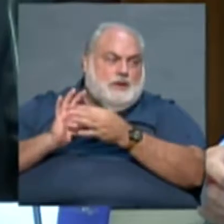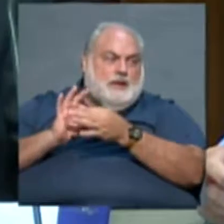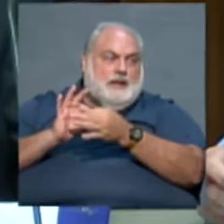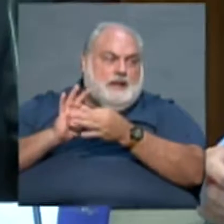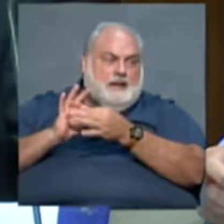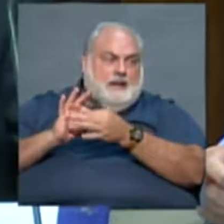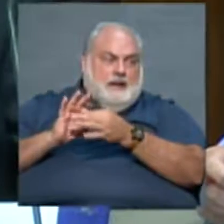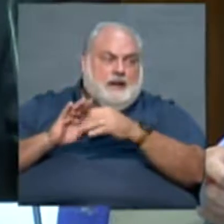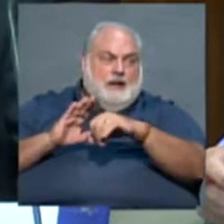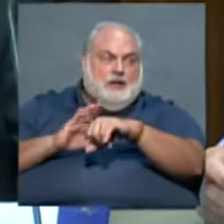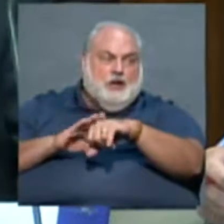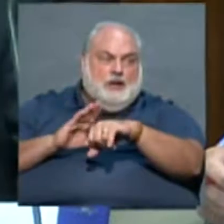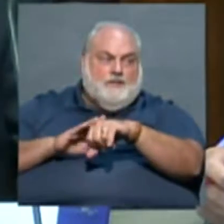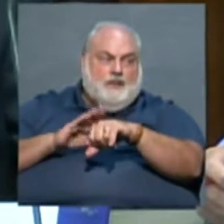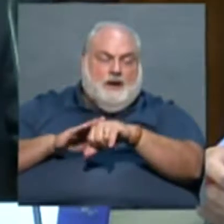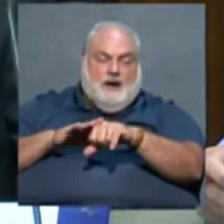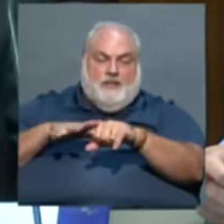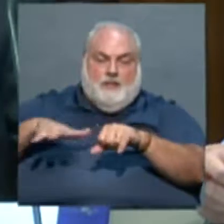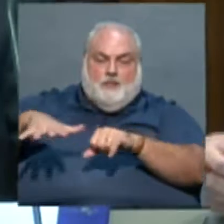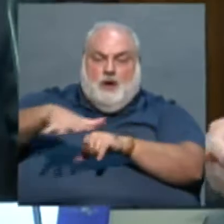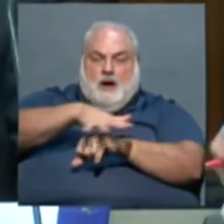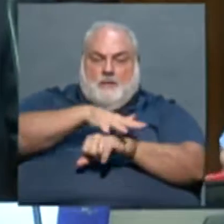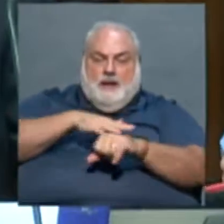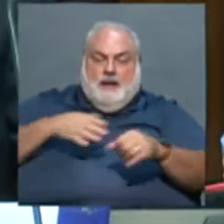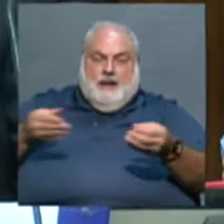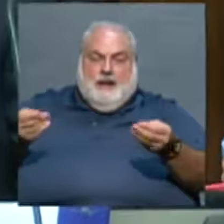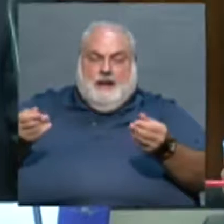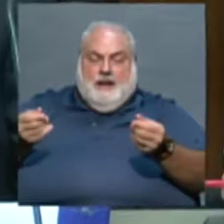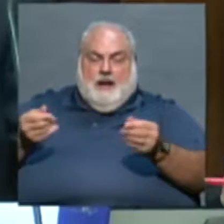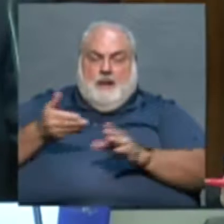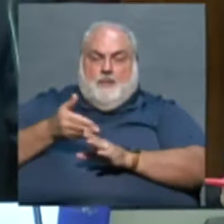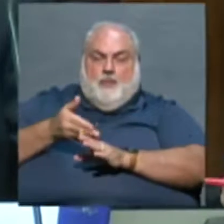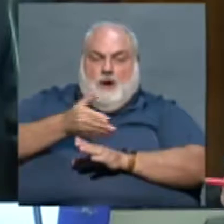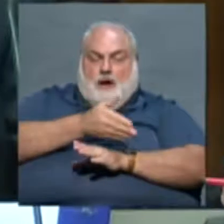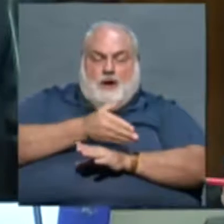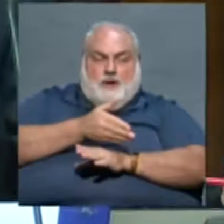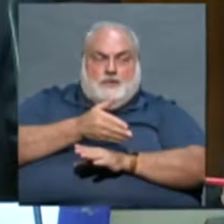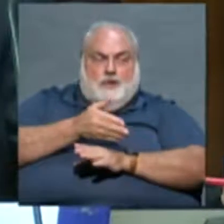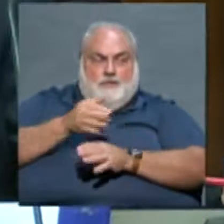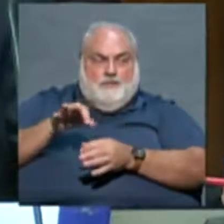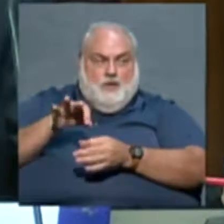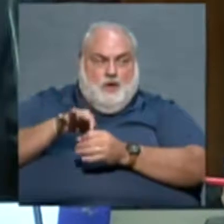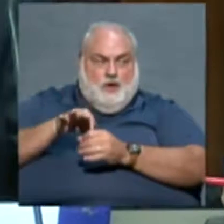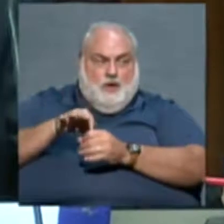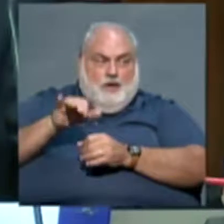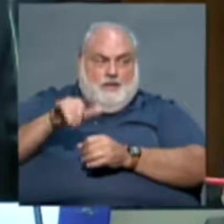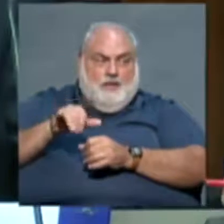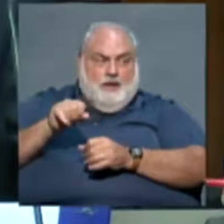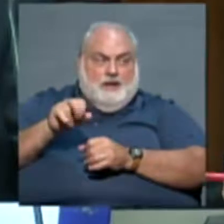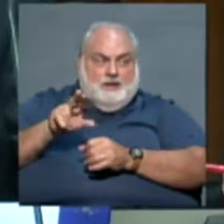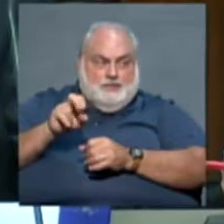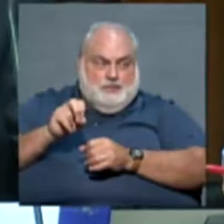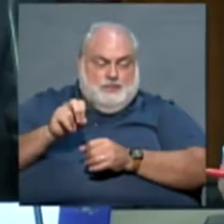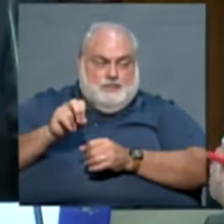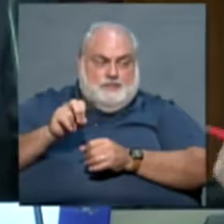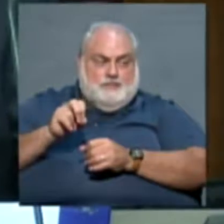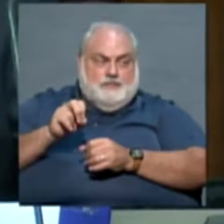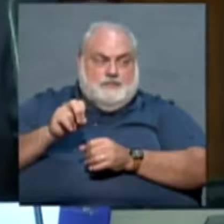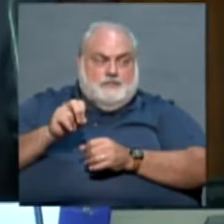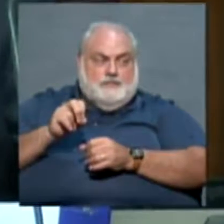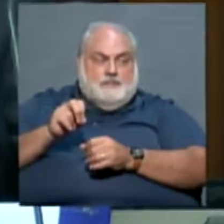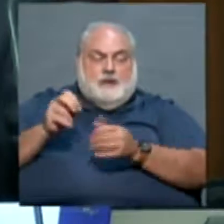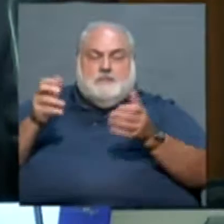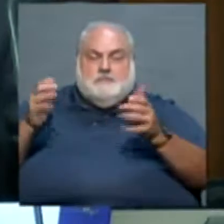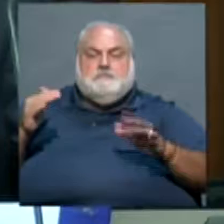to notification of surrounding property owners prior to you voting on the application. As